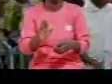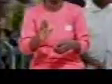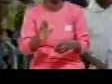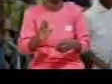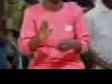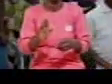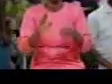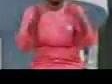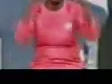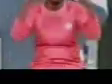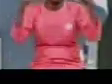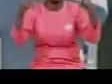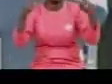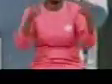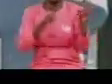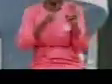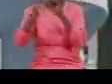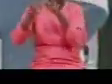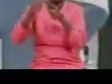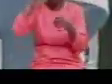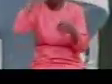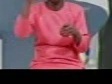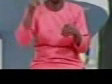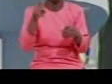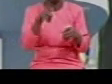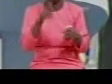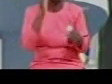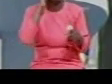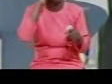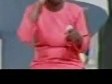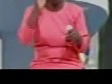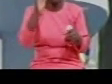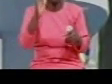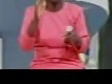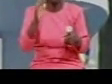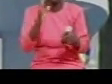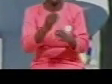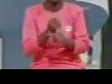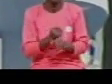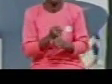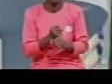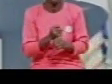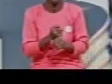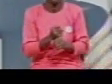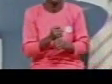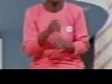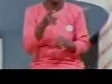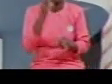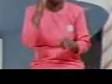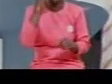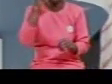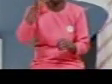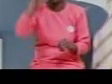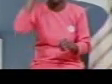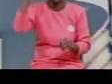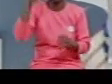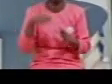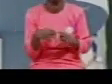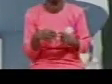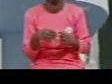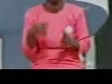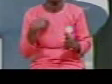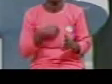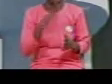Look unto him, you will see him. I said you will see him. We are going to pray